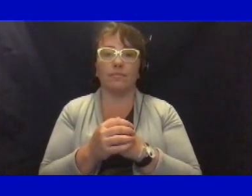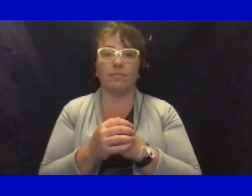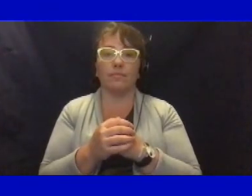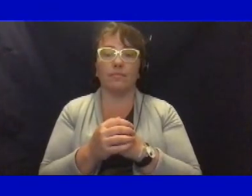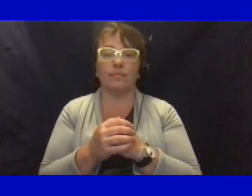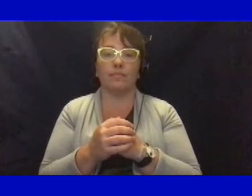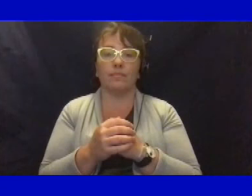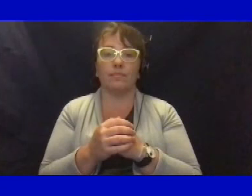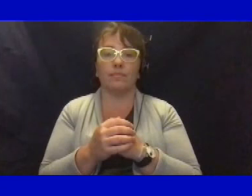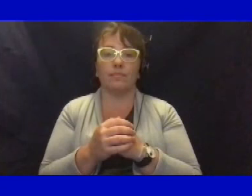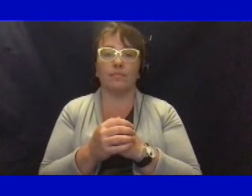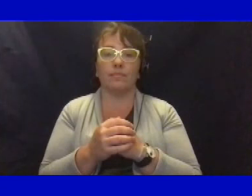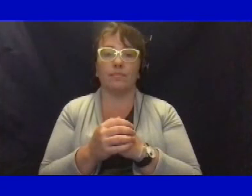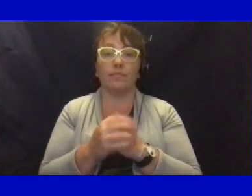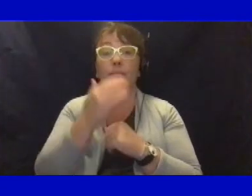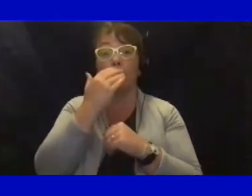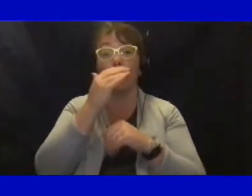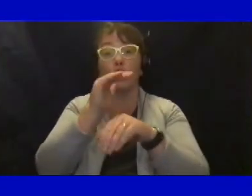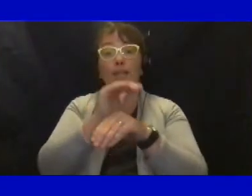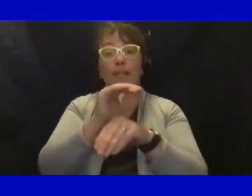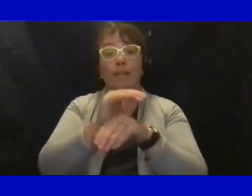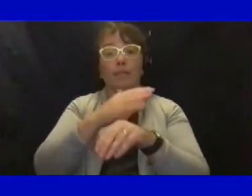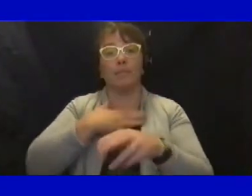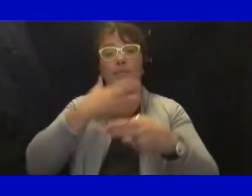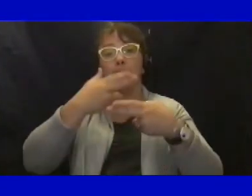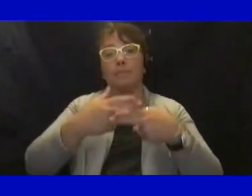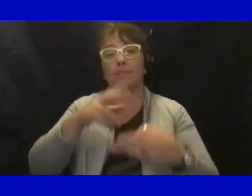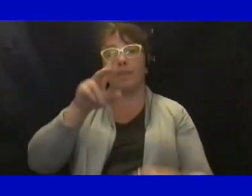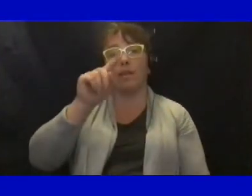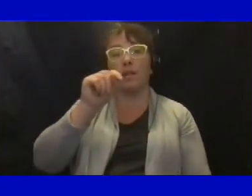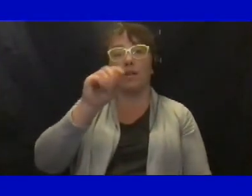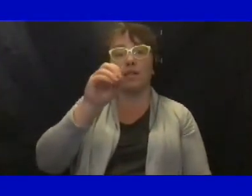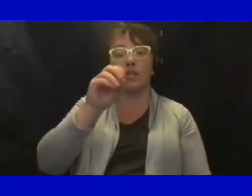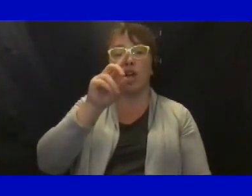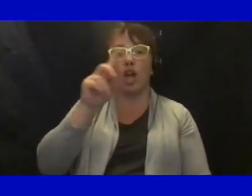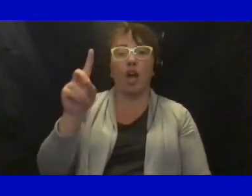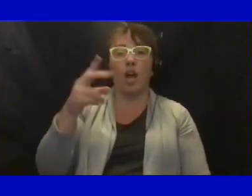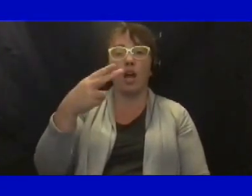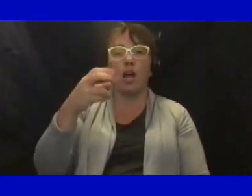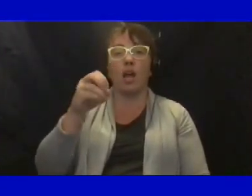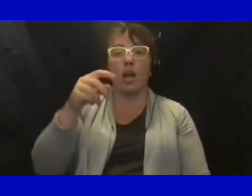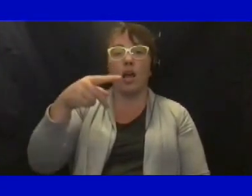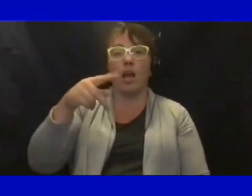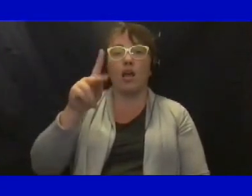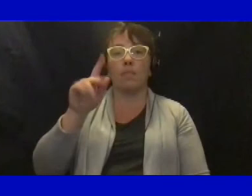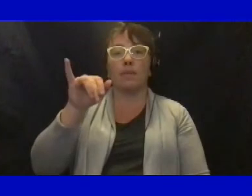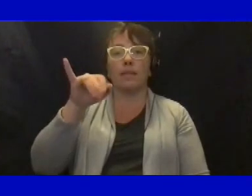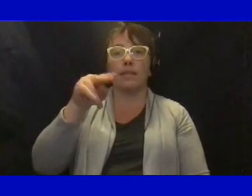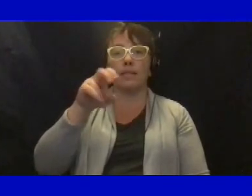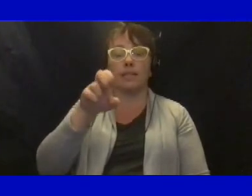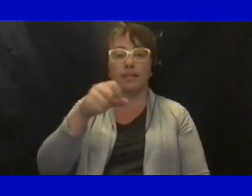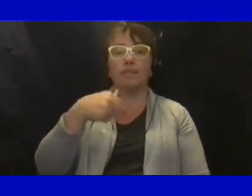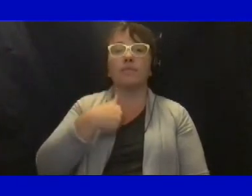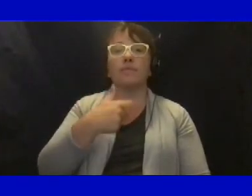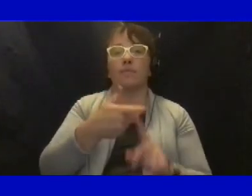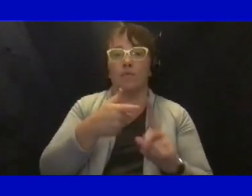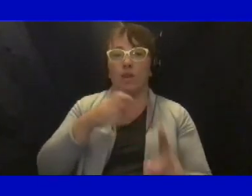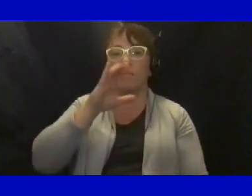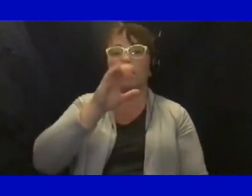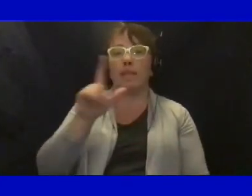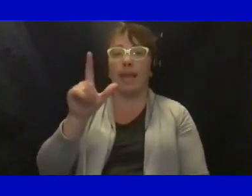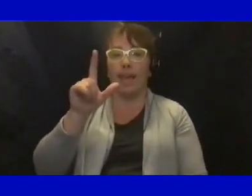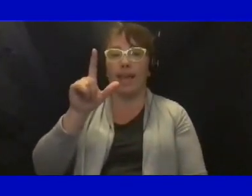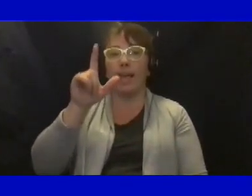Good evening. My name is Todd Hopkins. I'm Division Chief with CAL FIRE, Riverside County Fire. I'm the Division Chief